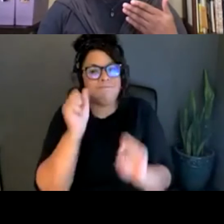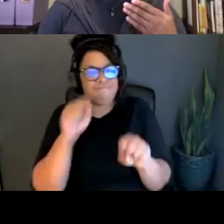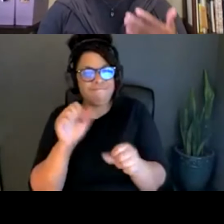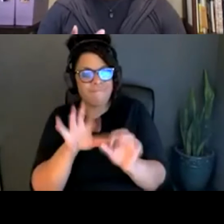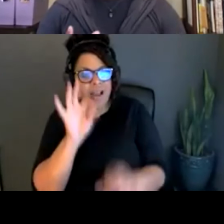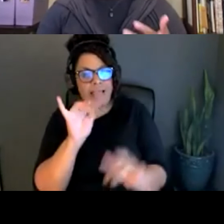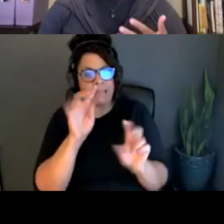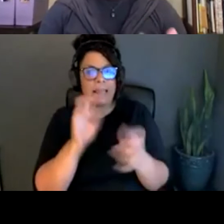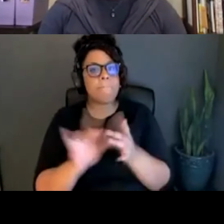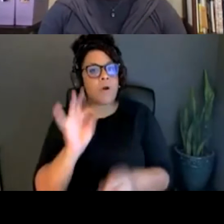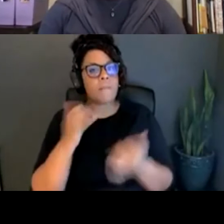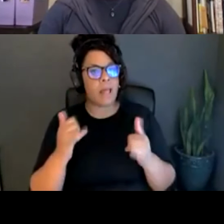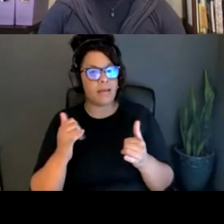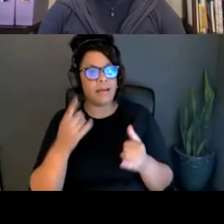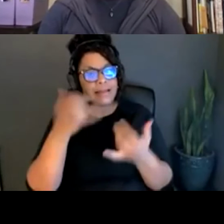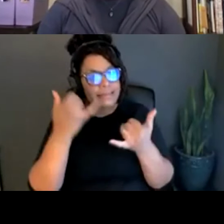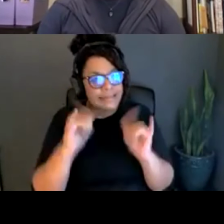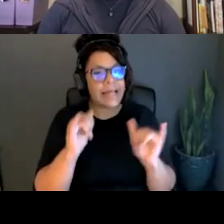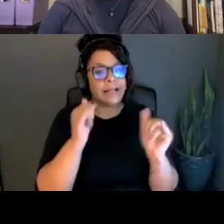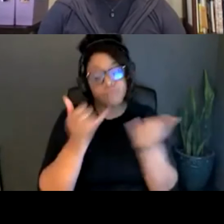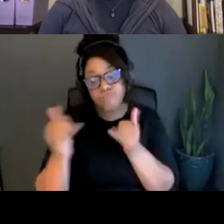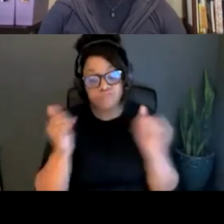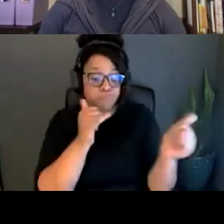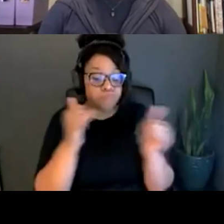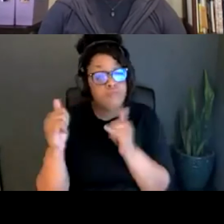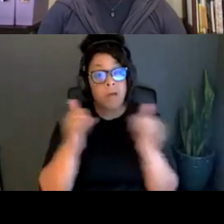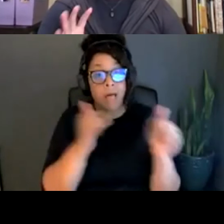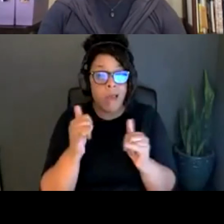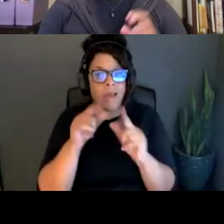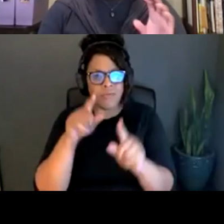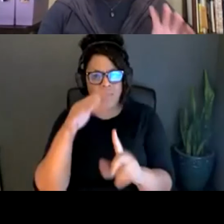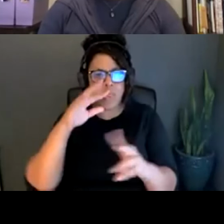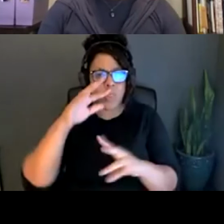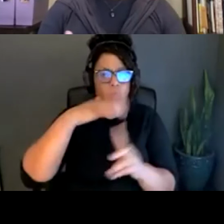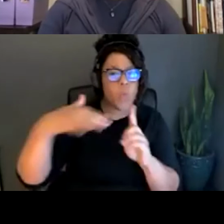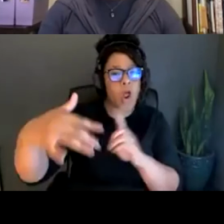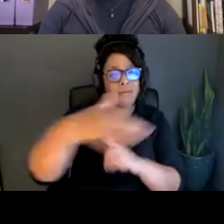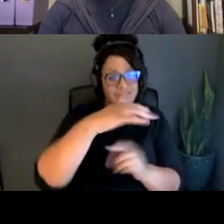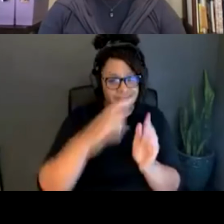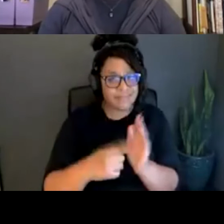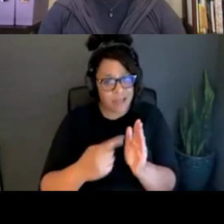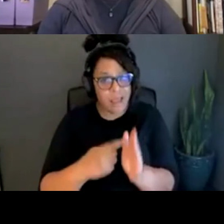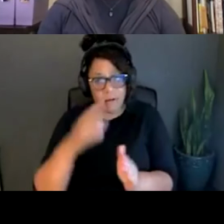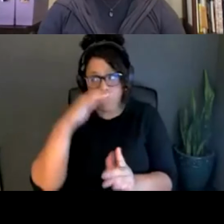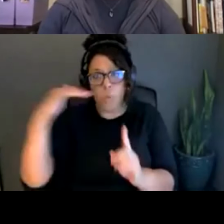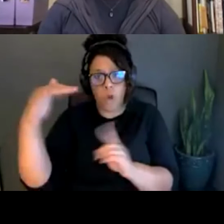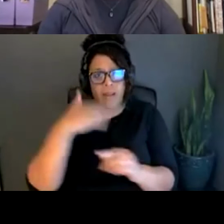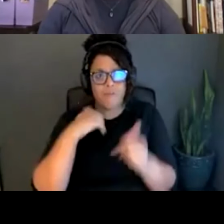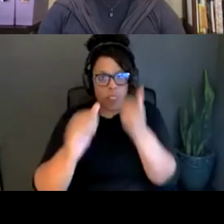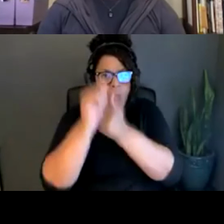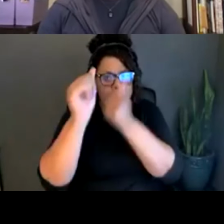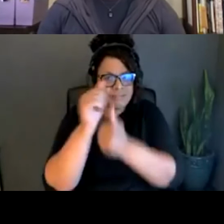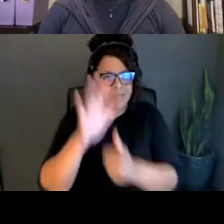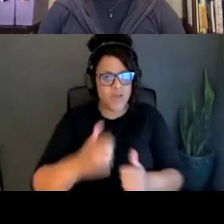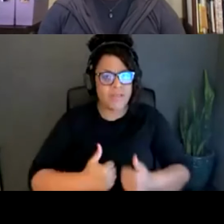to engage in play amid often a world that sometimes threatens their very